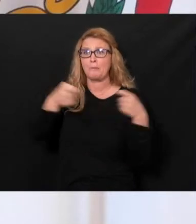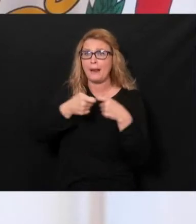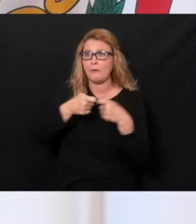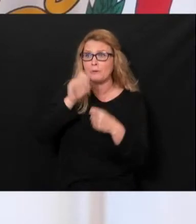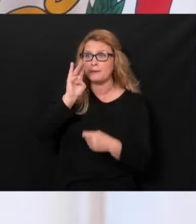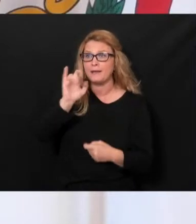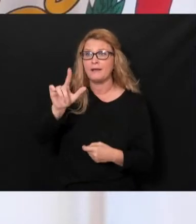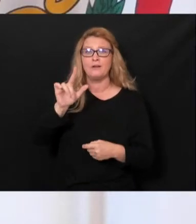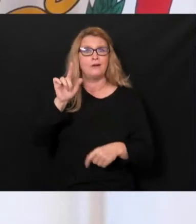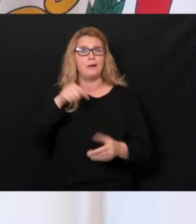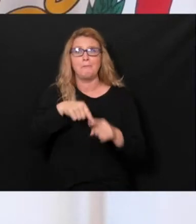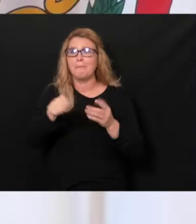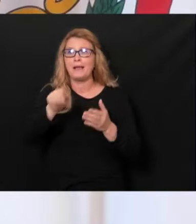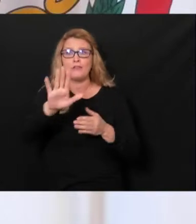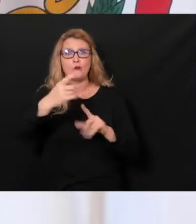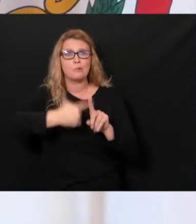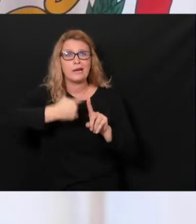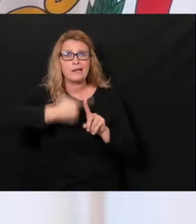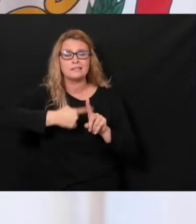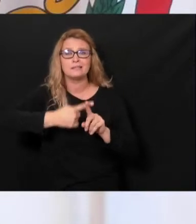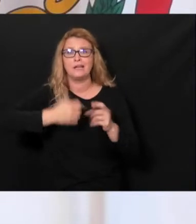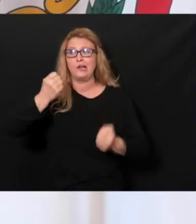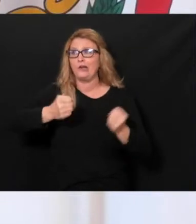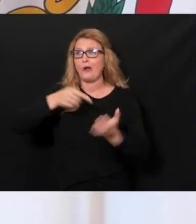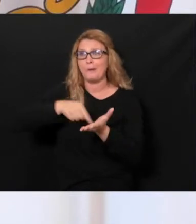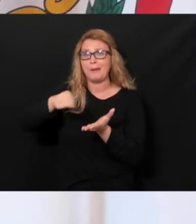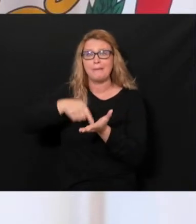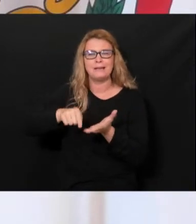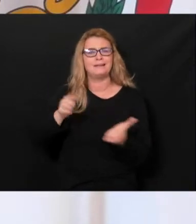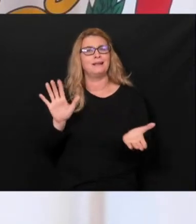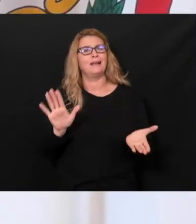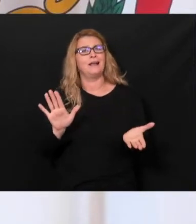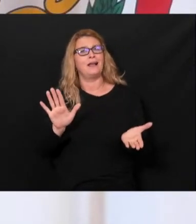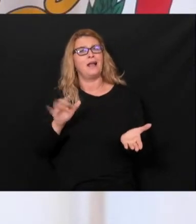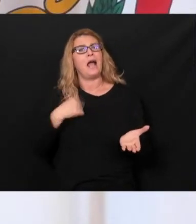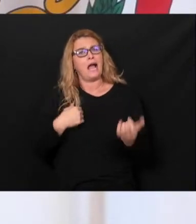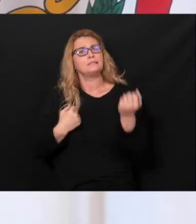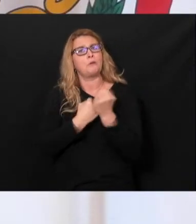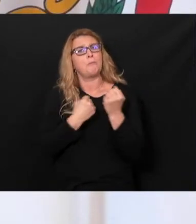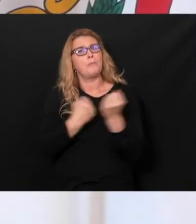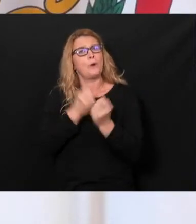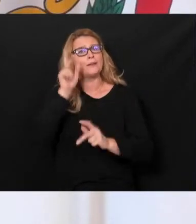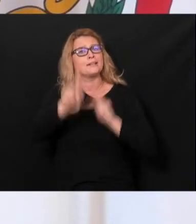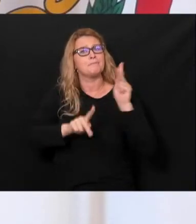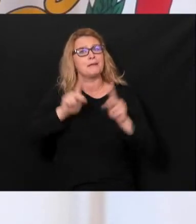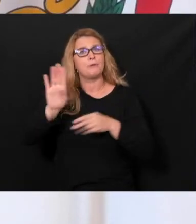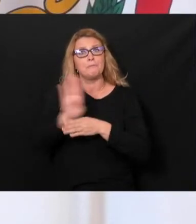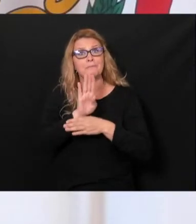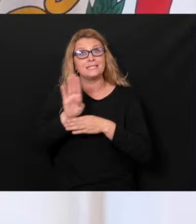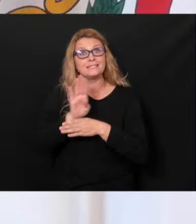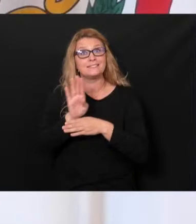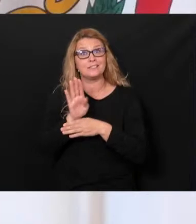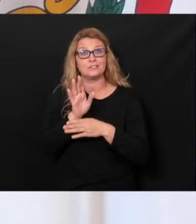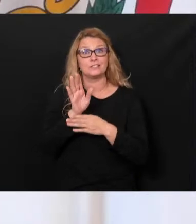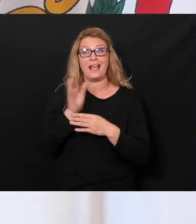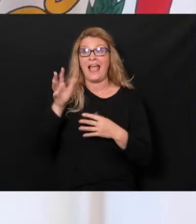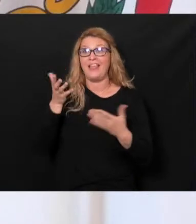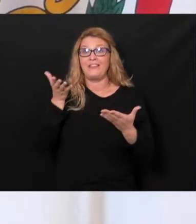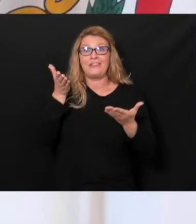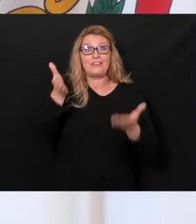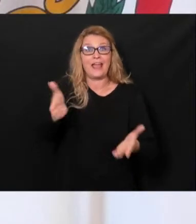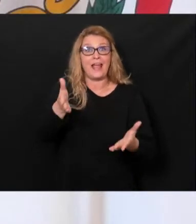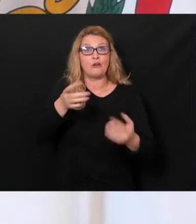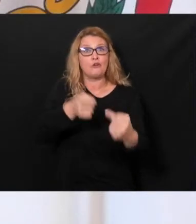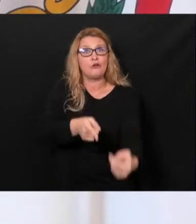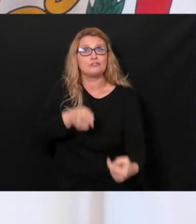struggling to pay their rent and their car payment. And I am really for all those businesses that are out there that are really